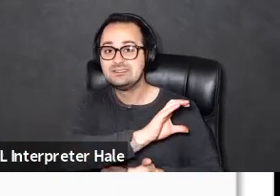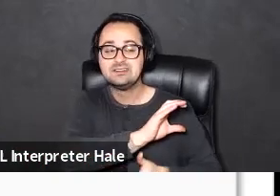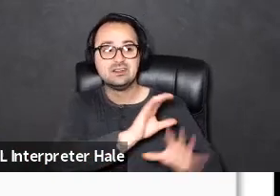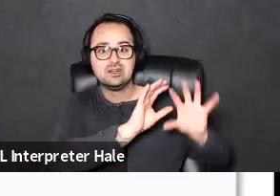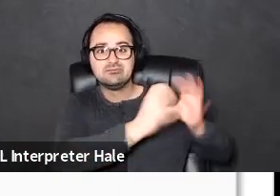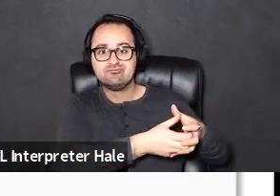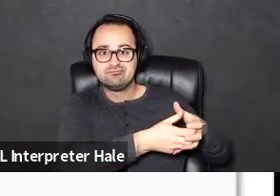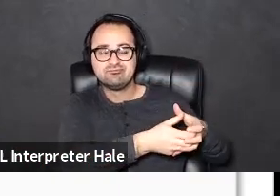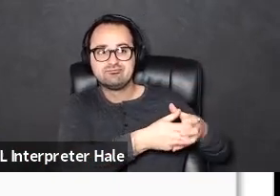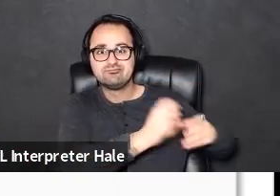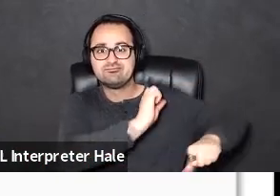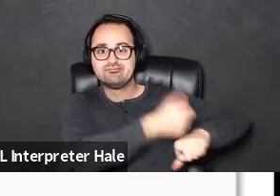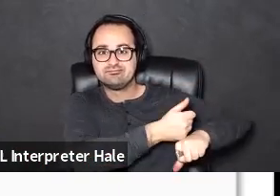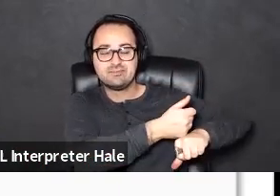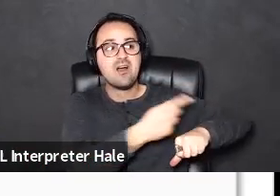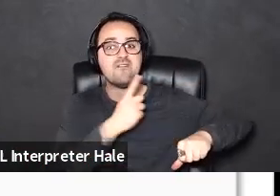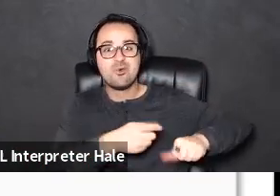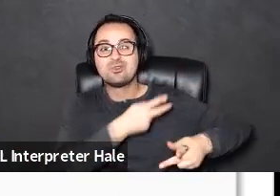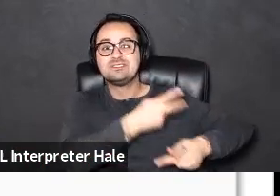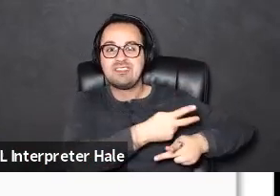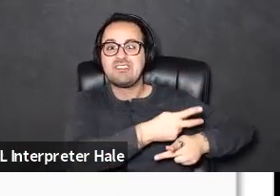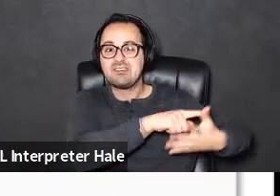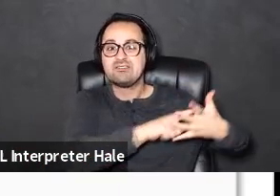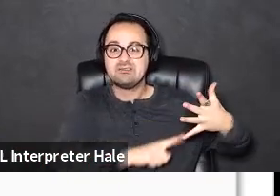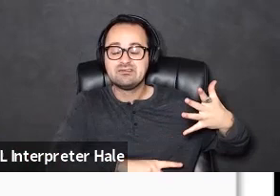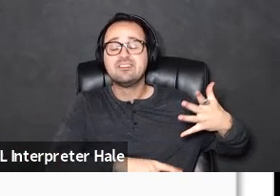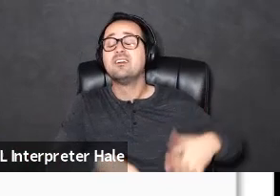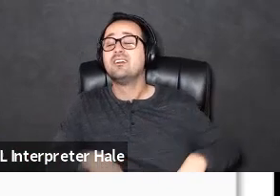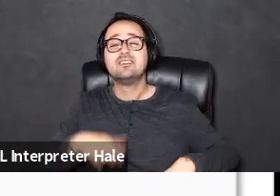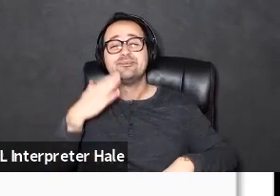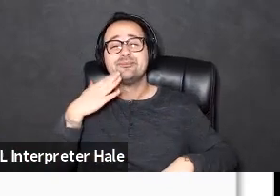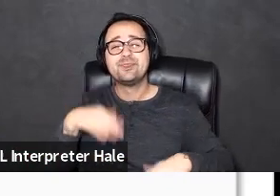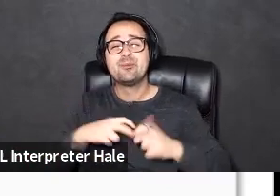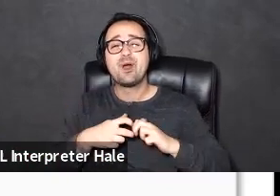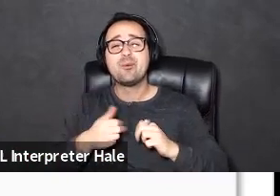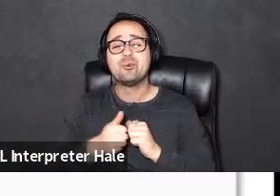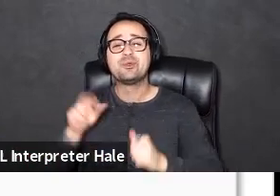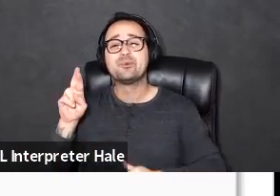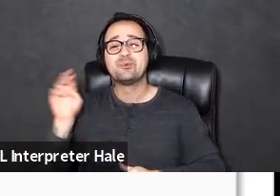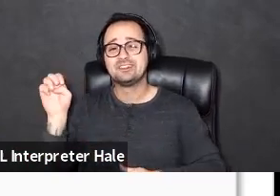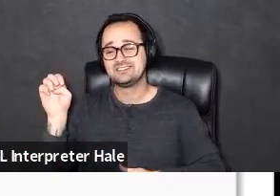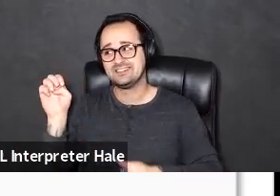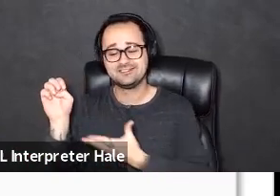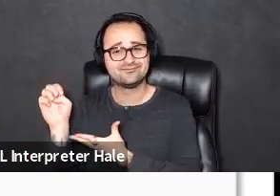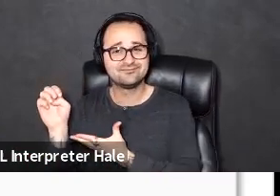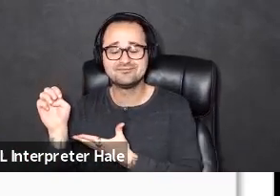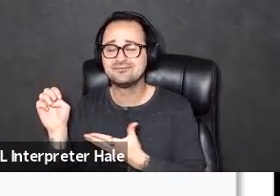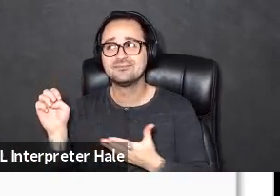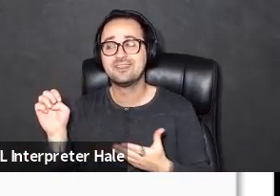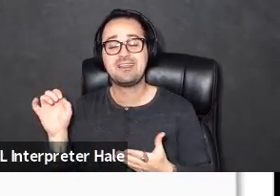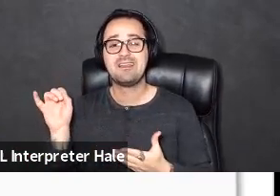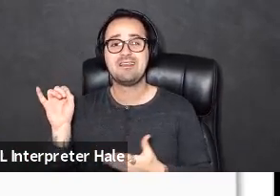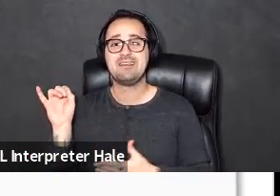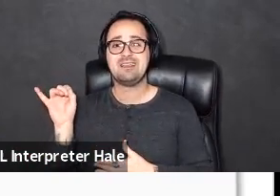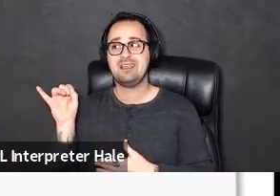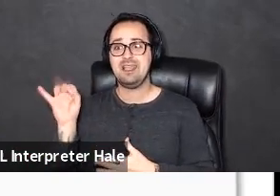to be able to handle that portion of it? Because one problem with having real estate is if the equity's all,